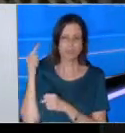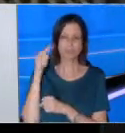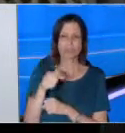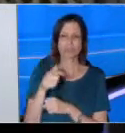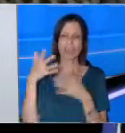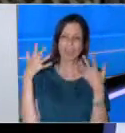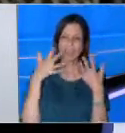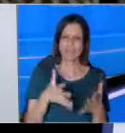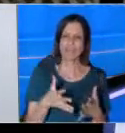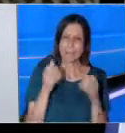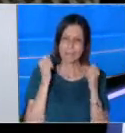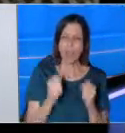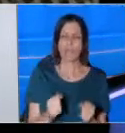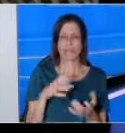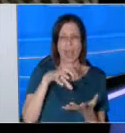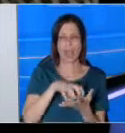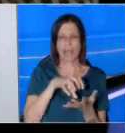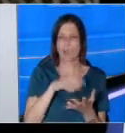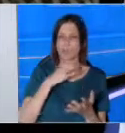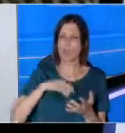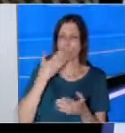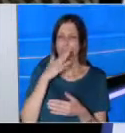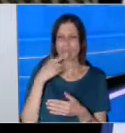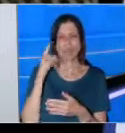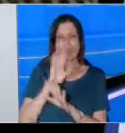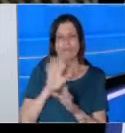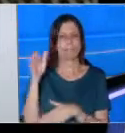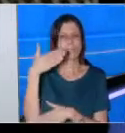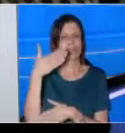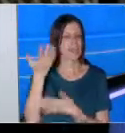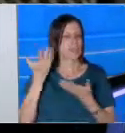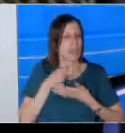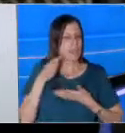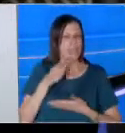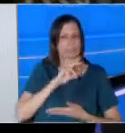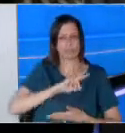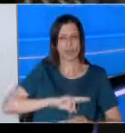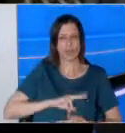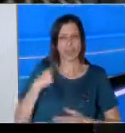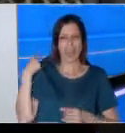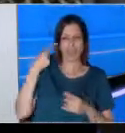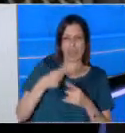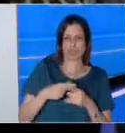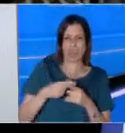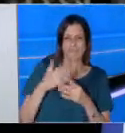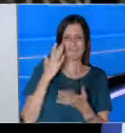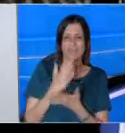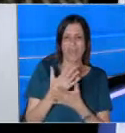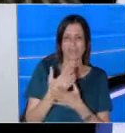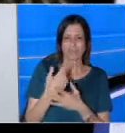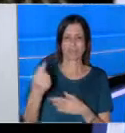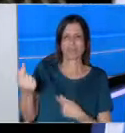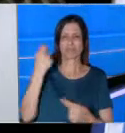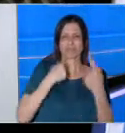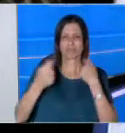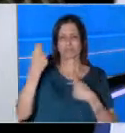capital, and I think no country on the face of the earth will tolerate such an act. Up to now, we have almost 4,000